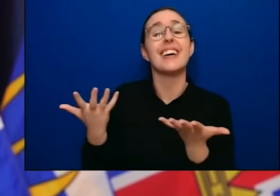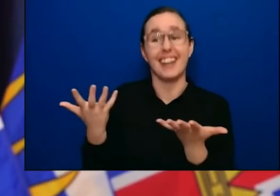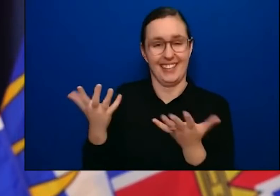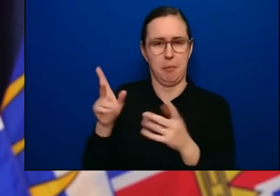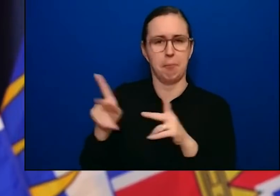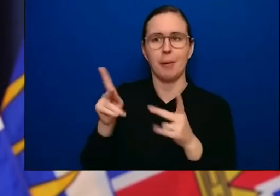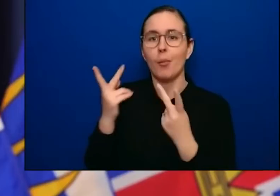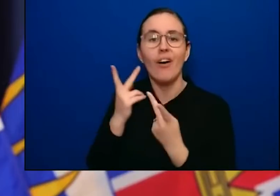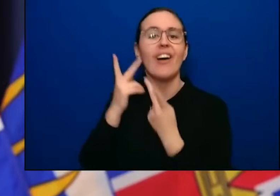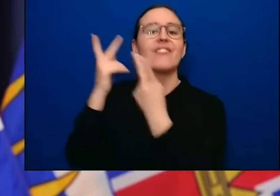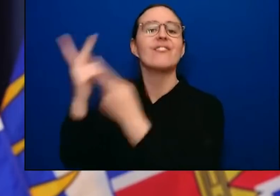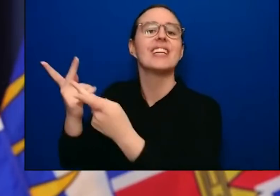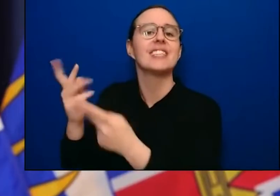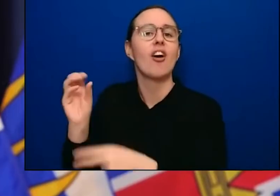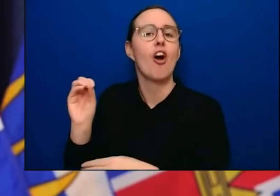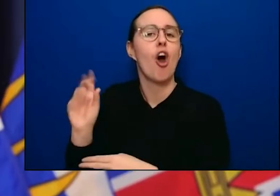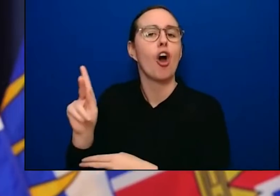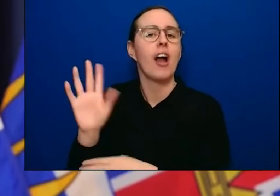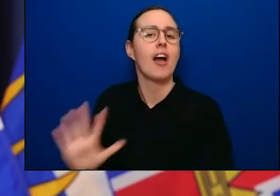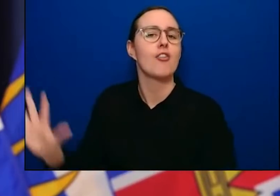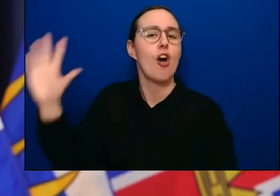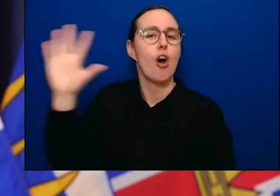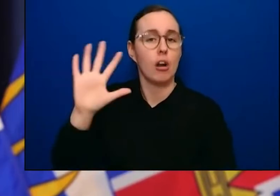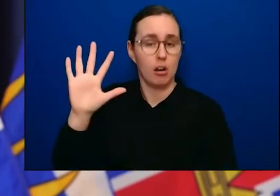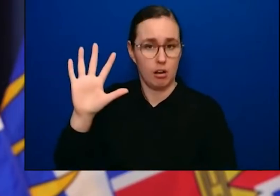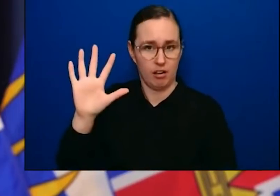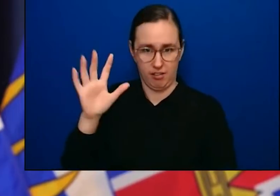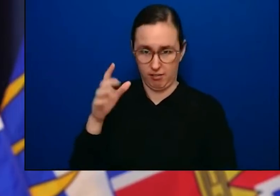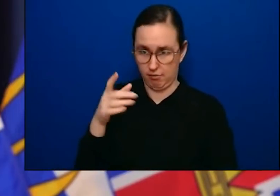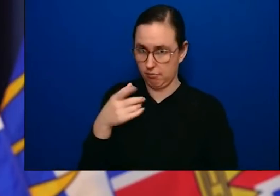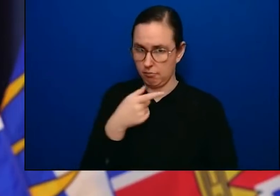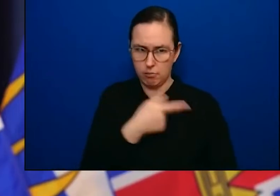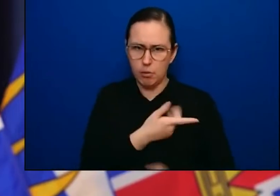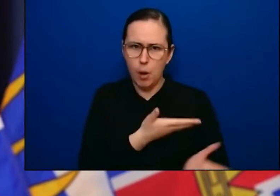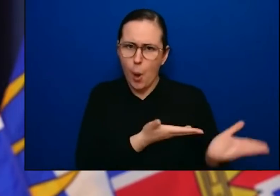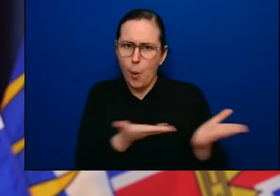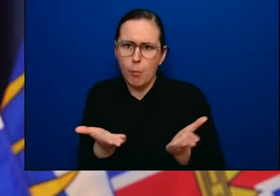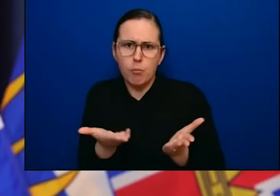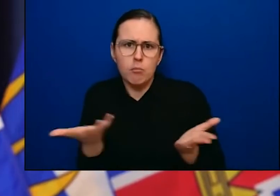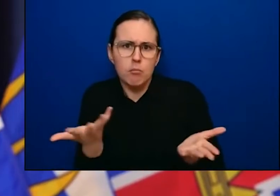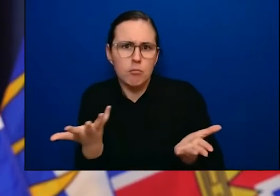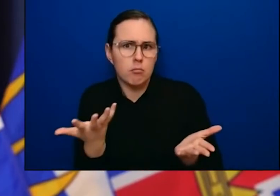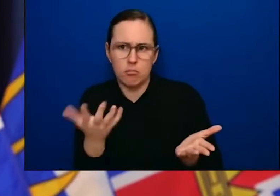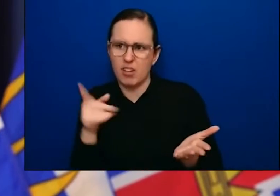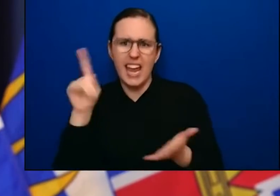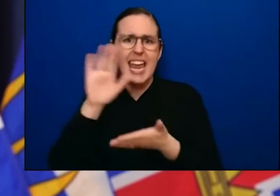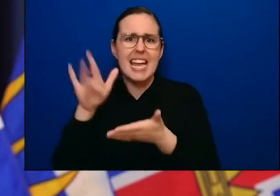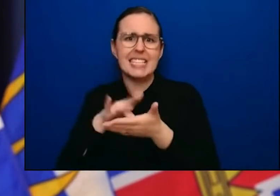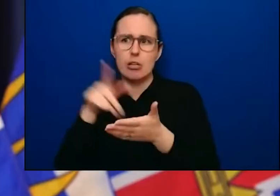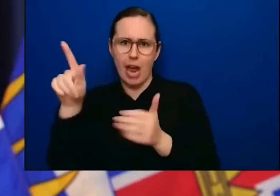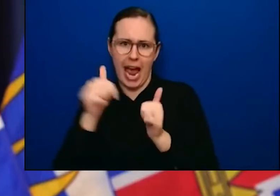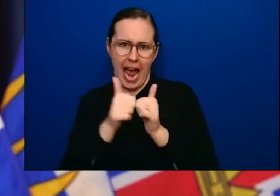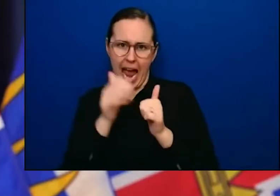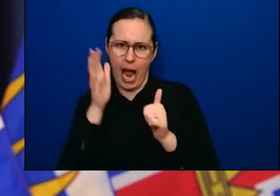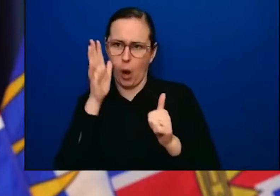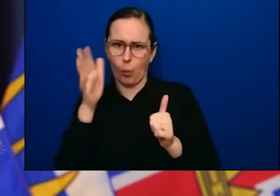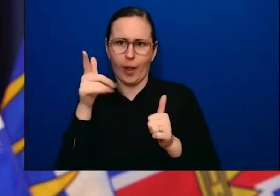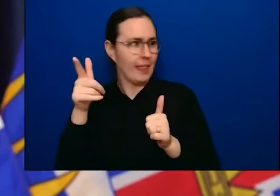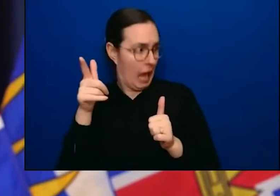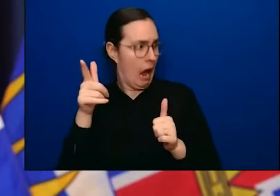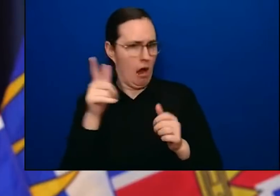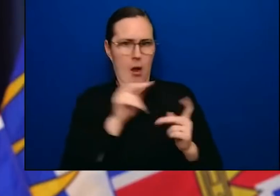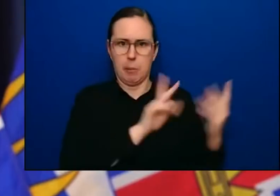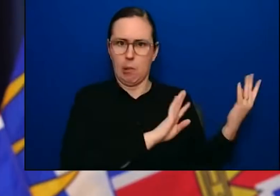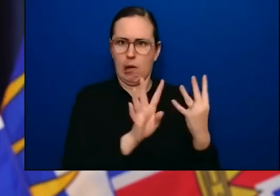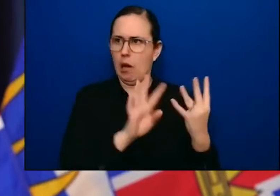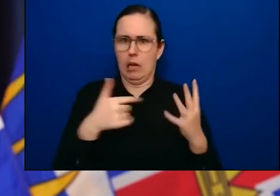that here? And what are you doing to try to get that vaccination rate up in the interior? Yeah, I know Interior Health is doing lots to